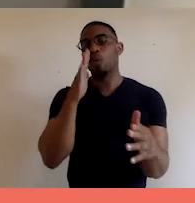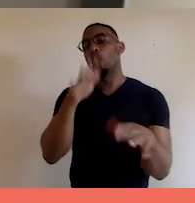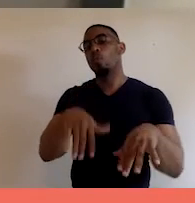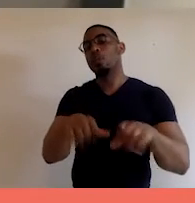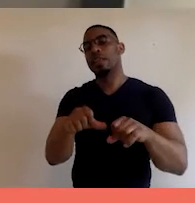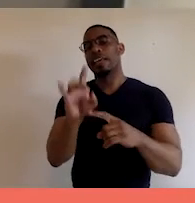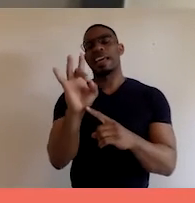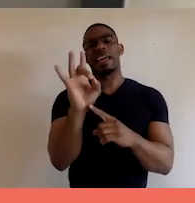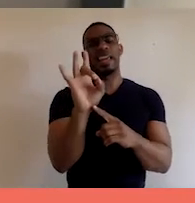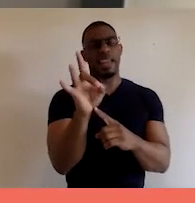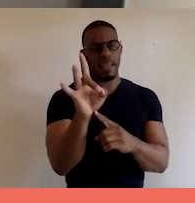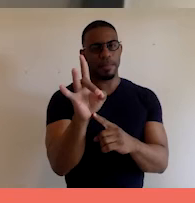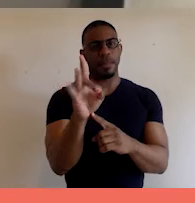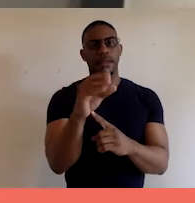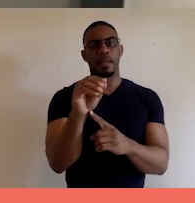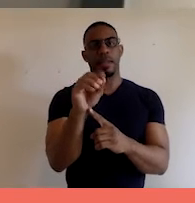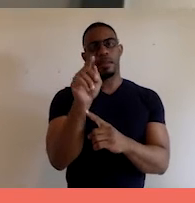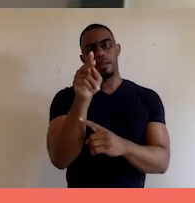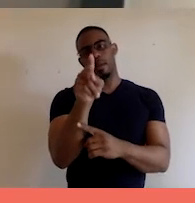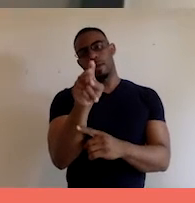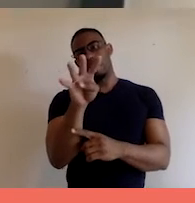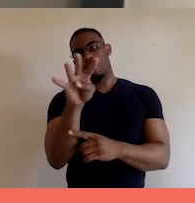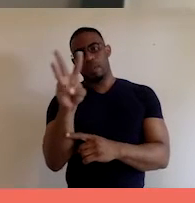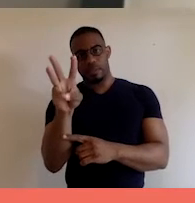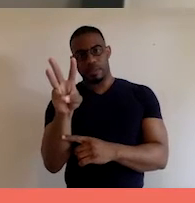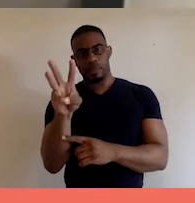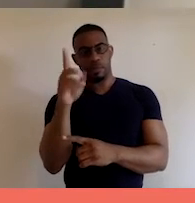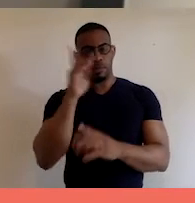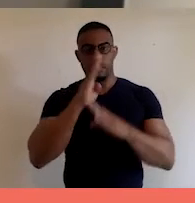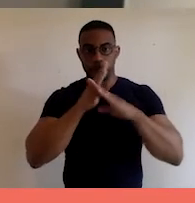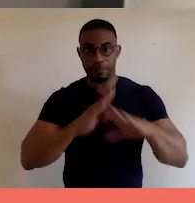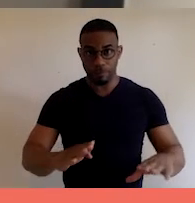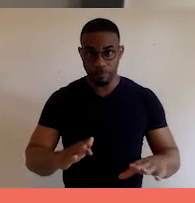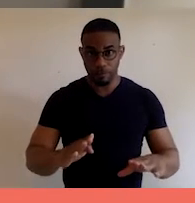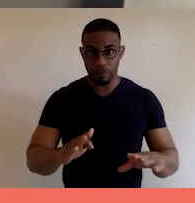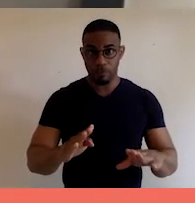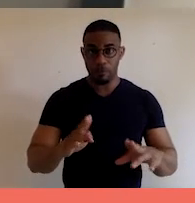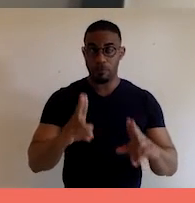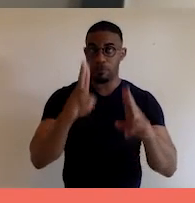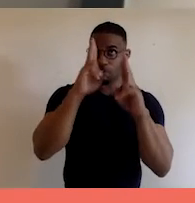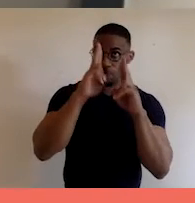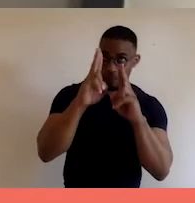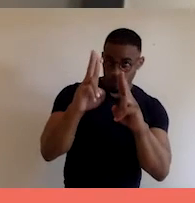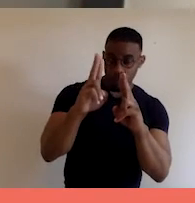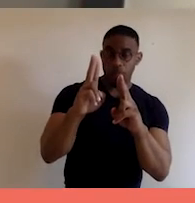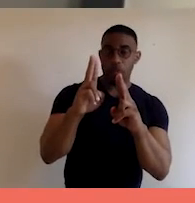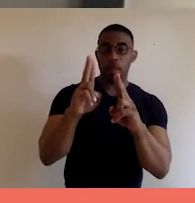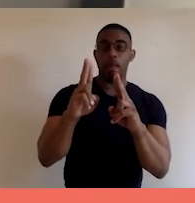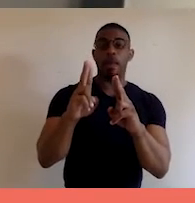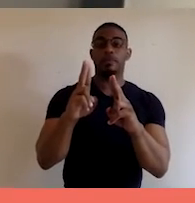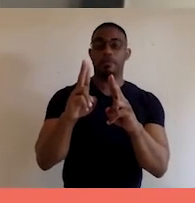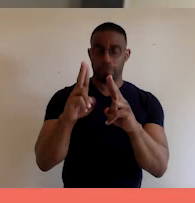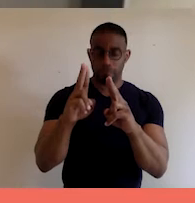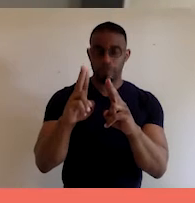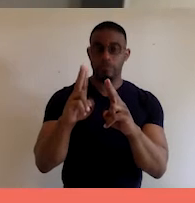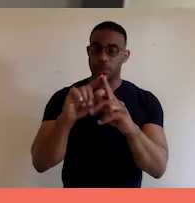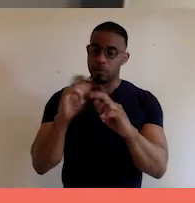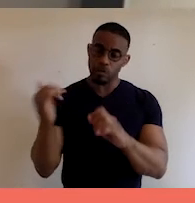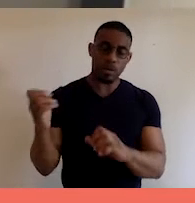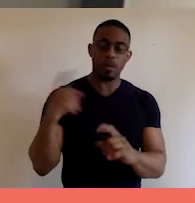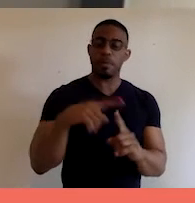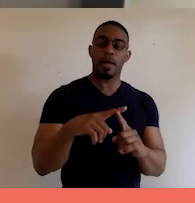take 8 minutes and 46 seconds of silence, and then we'll come back and introduce our